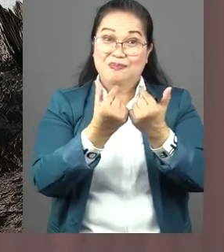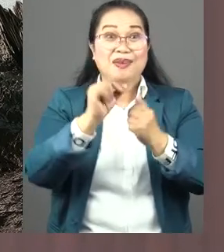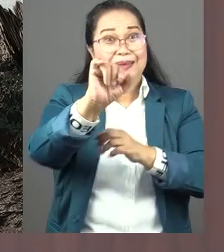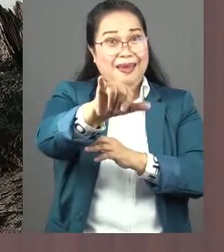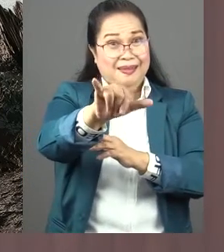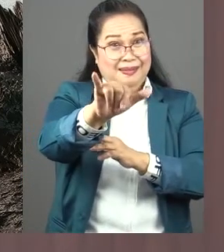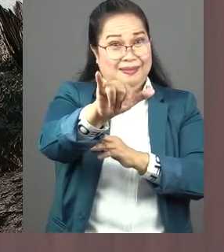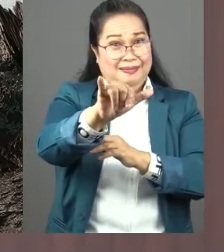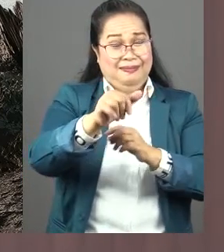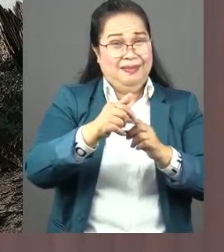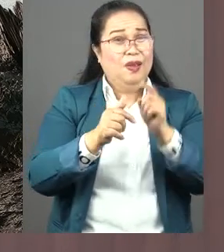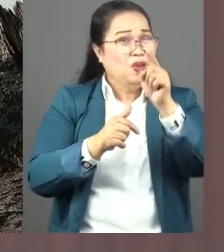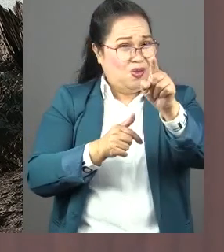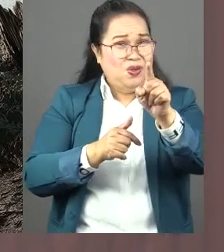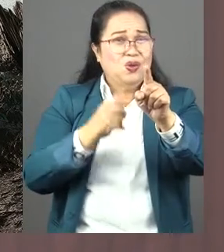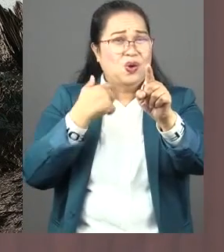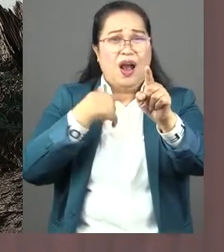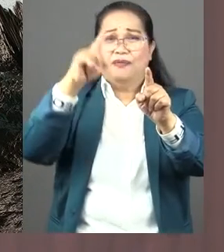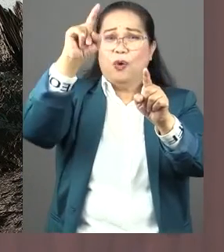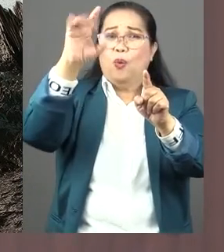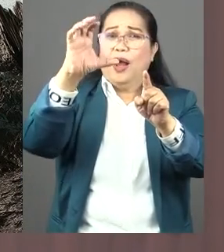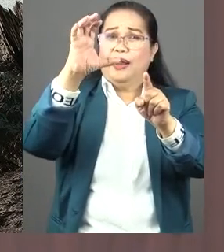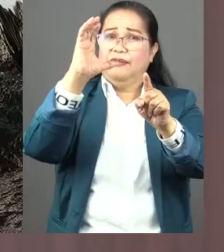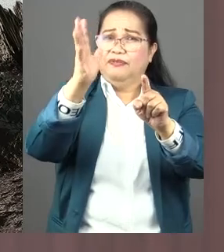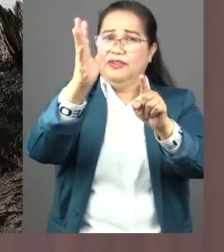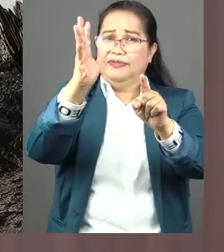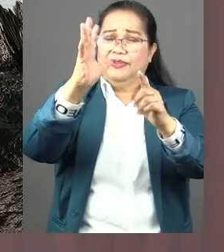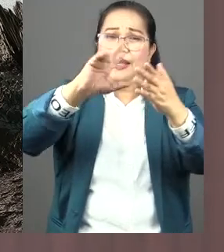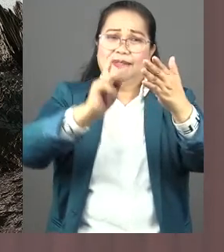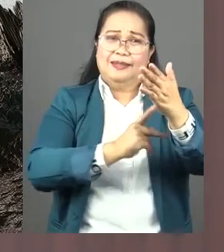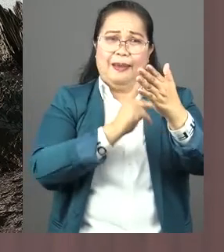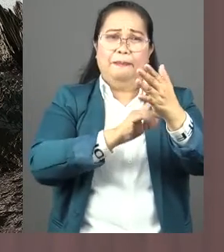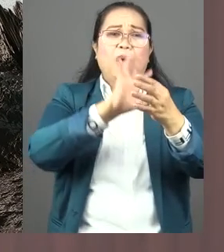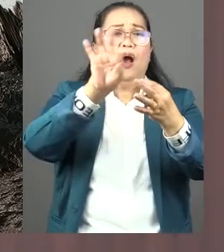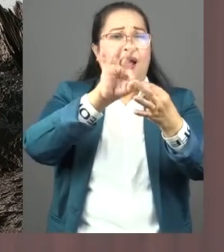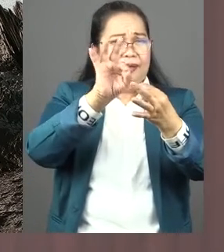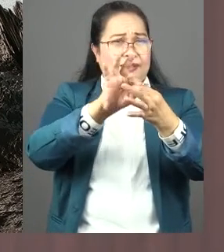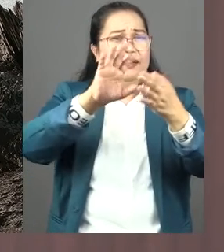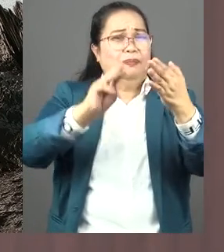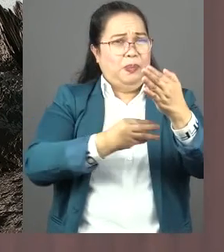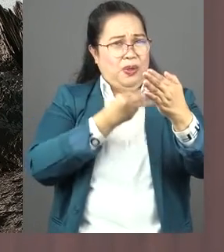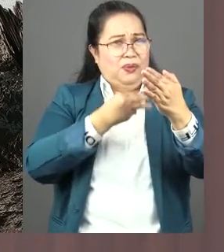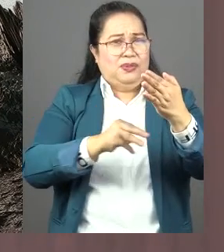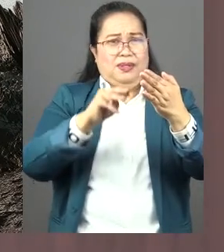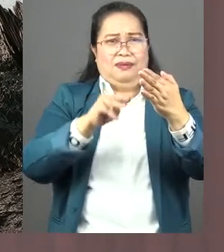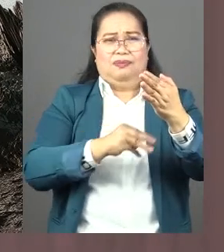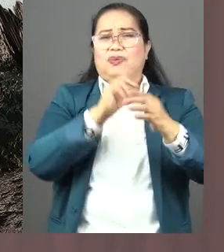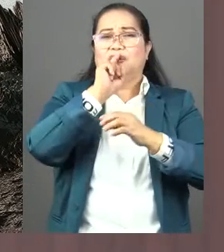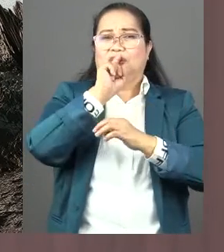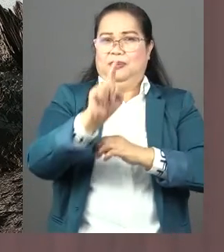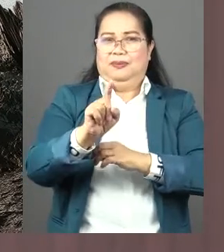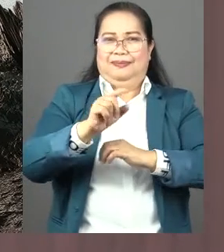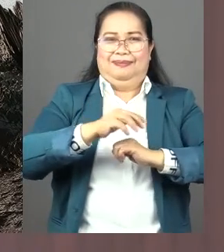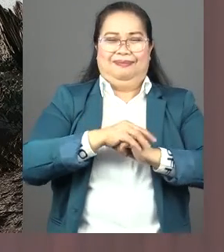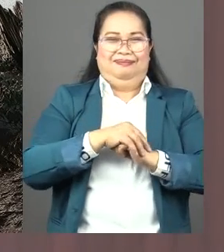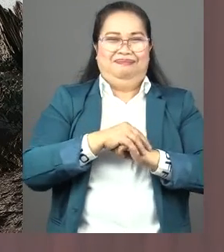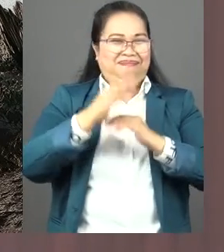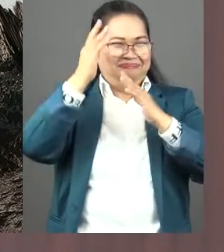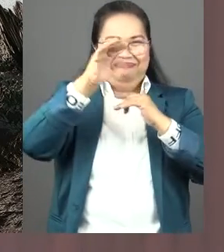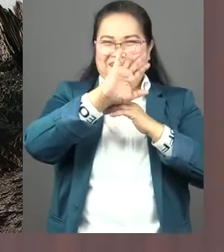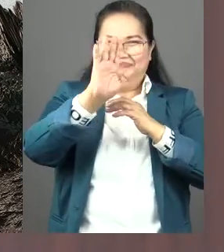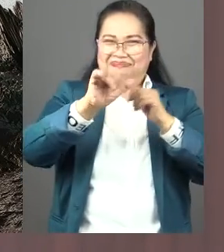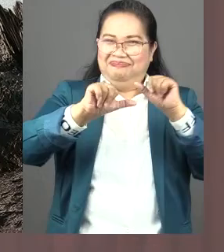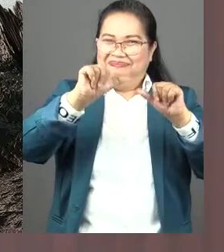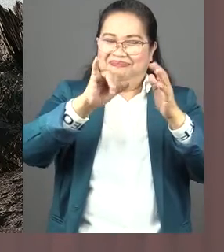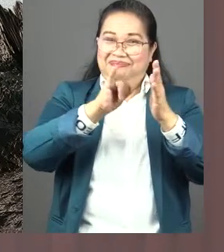faith. You've got 150 psalms there that are all set to music, possibly. I hope you never doubt